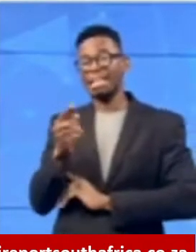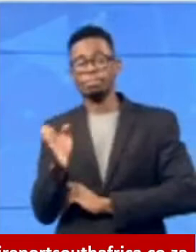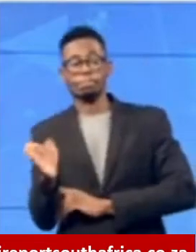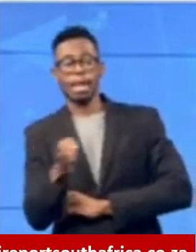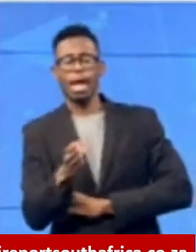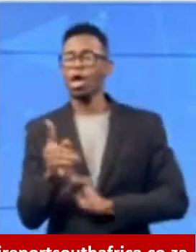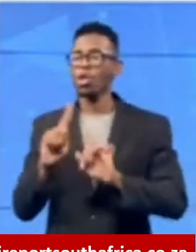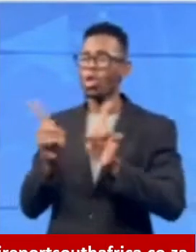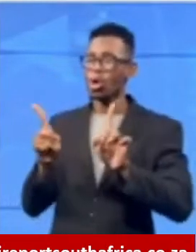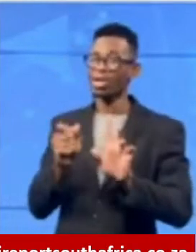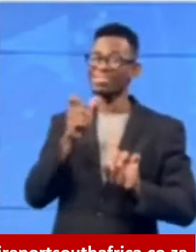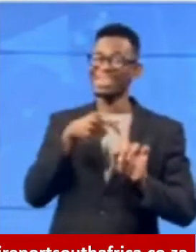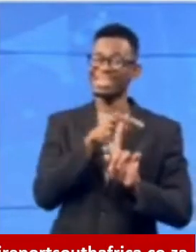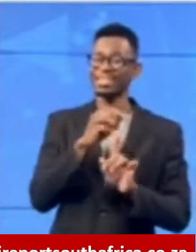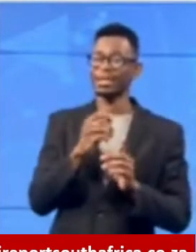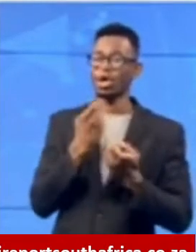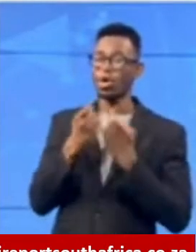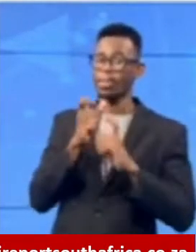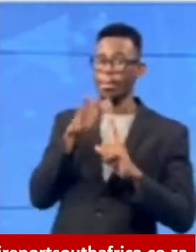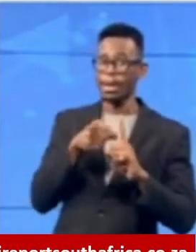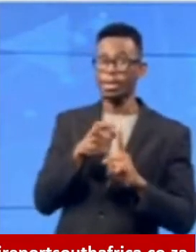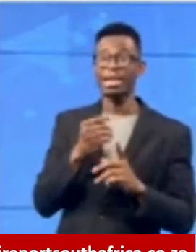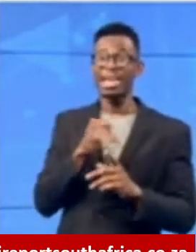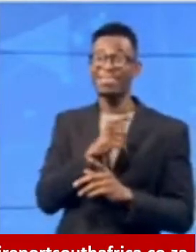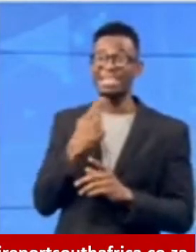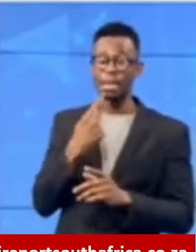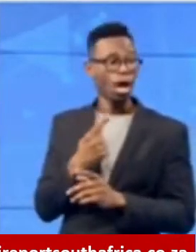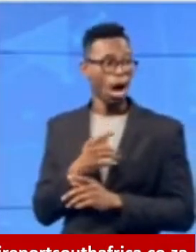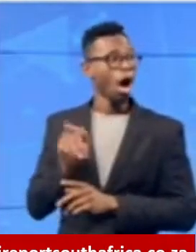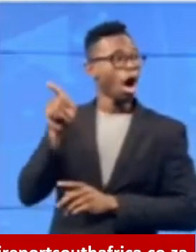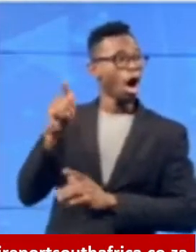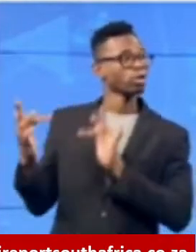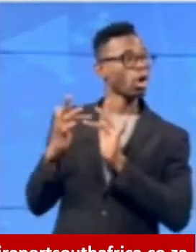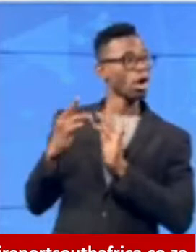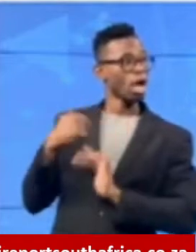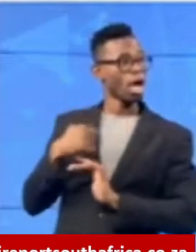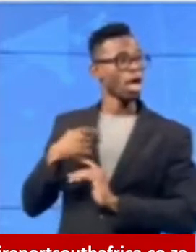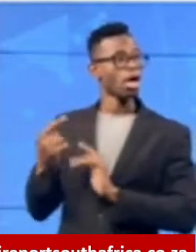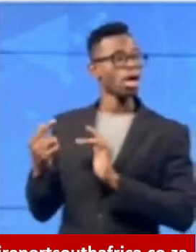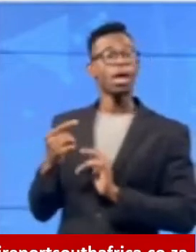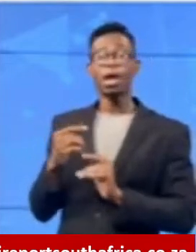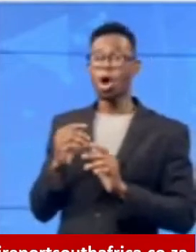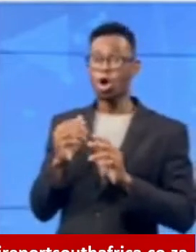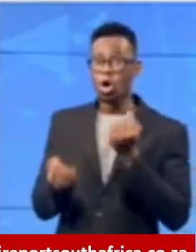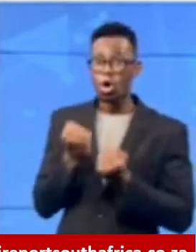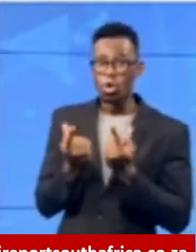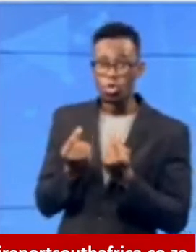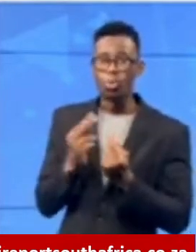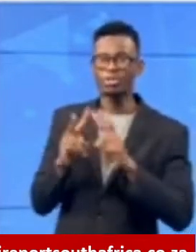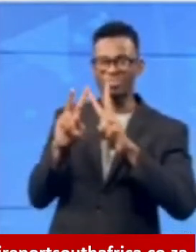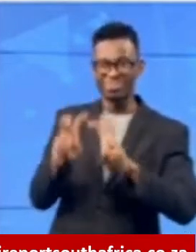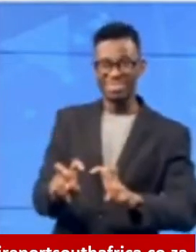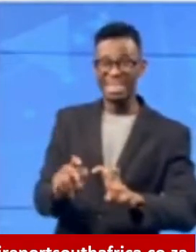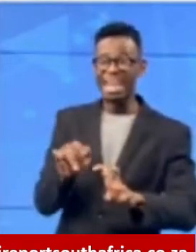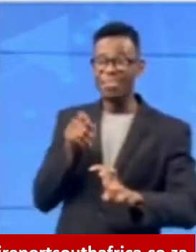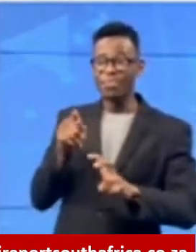If there's any complaint about that, the court may inquire about that, and if the court finds that you breach this condition, your bail